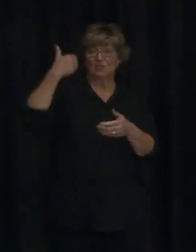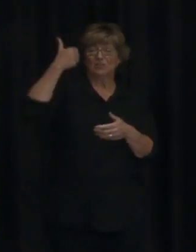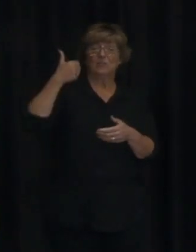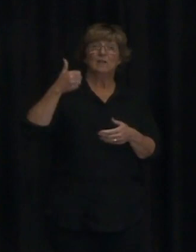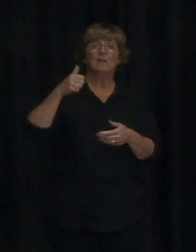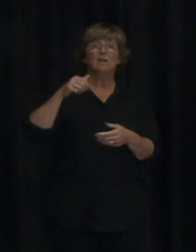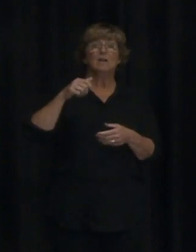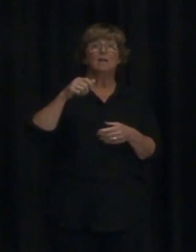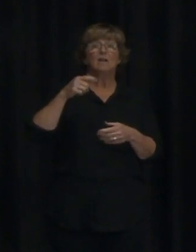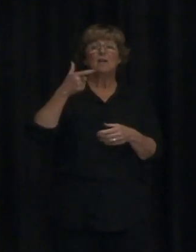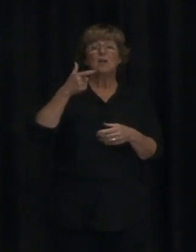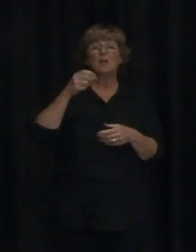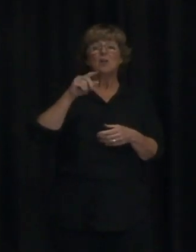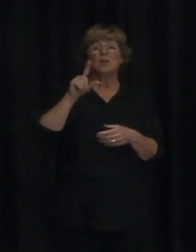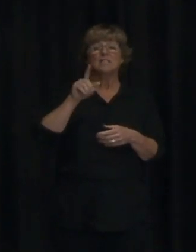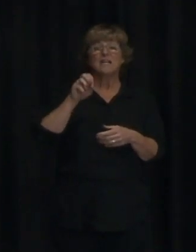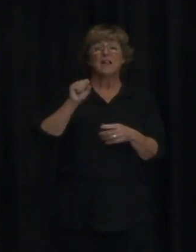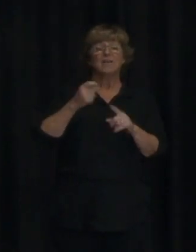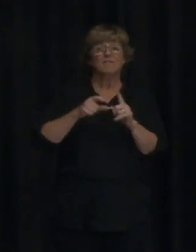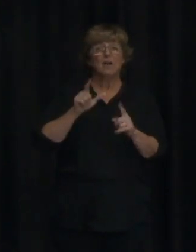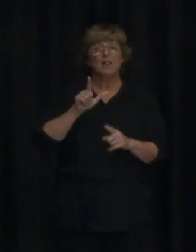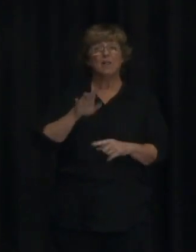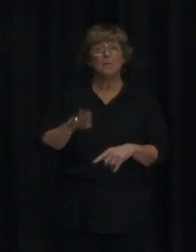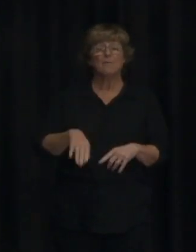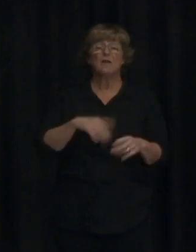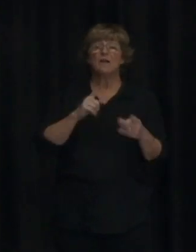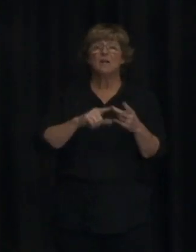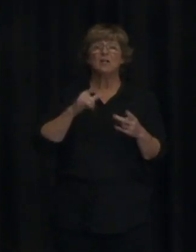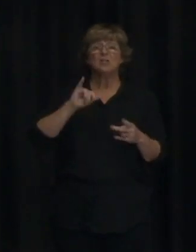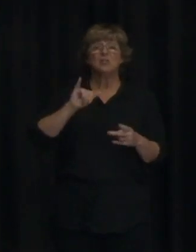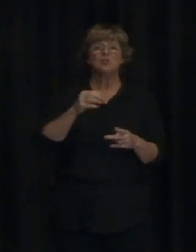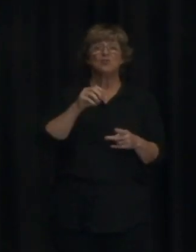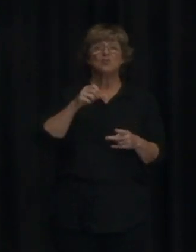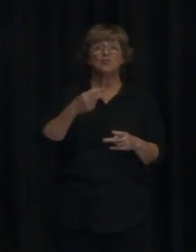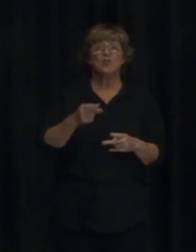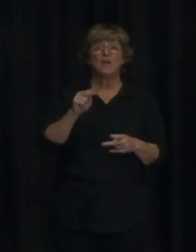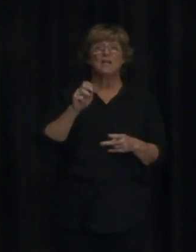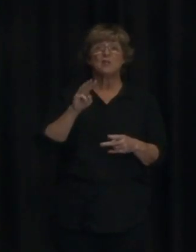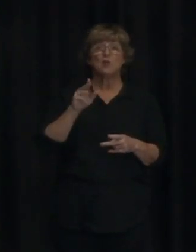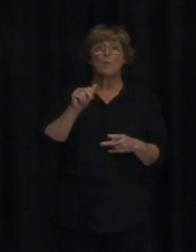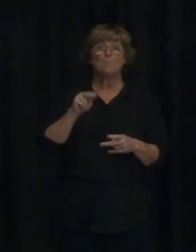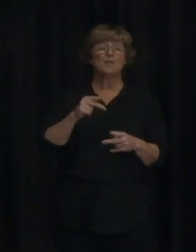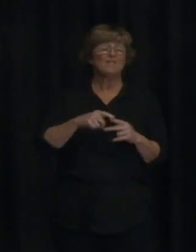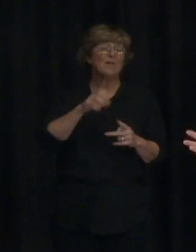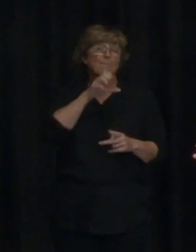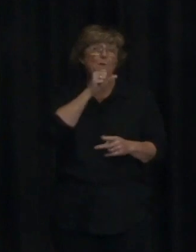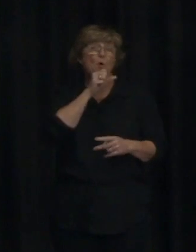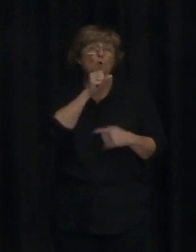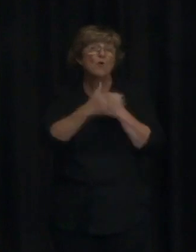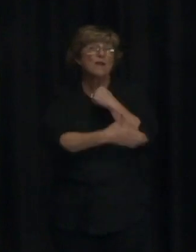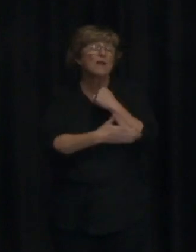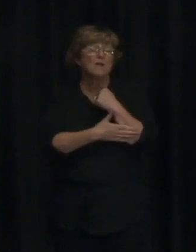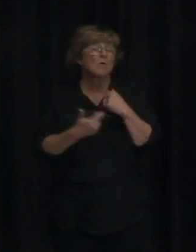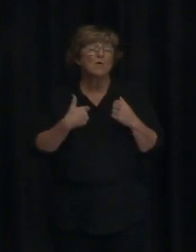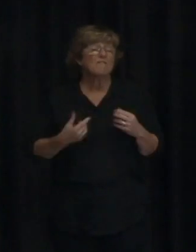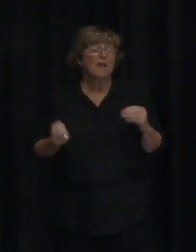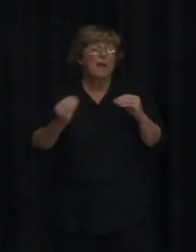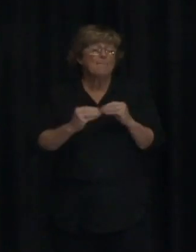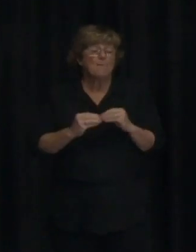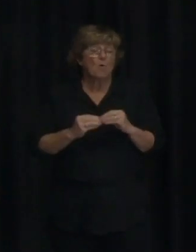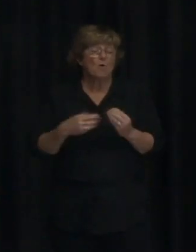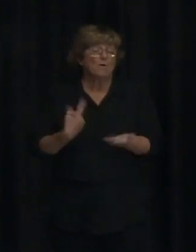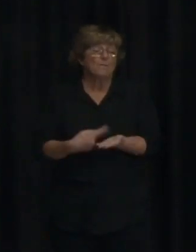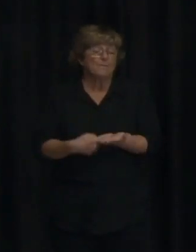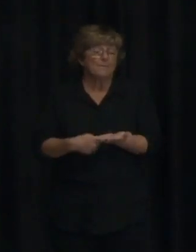Gonzalez from Long Beach, now by Josh Newman from Orange County. We've had more caucus